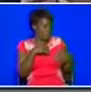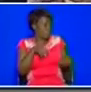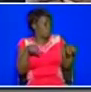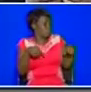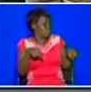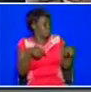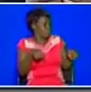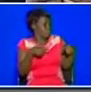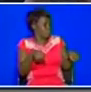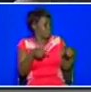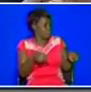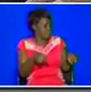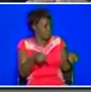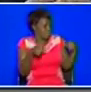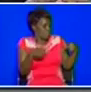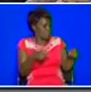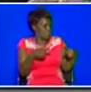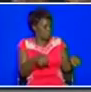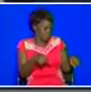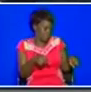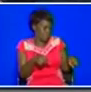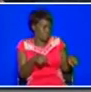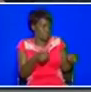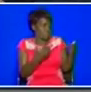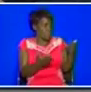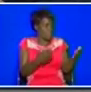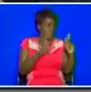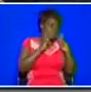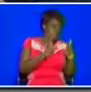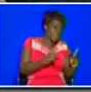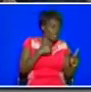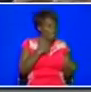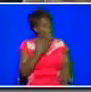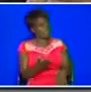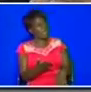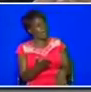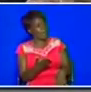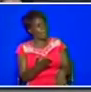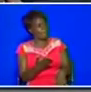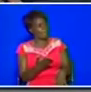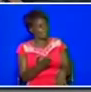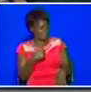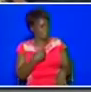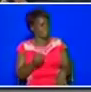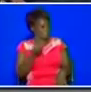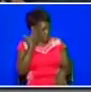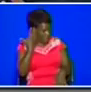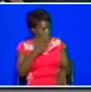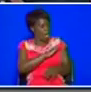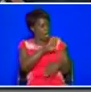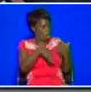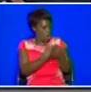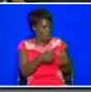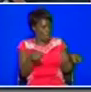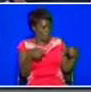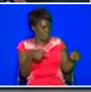scared. We are scared whether it's going to be peaceful. I understand all the flights leaving